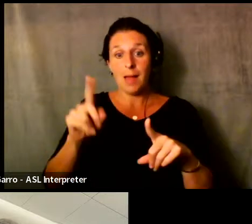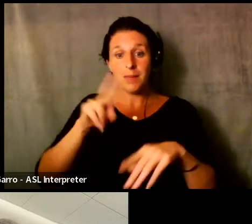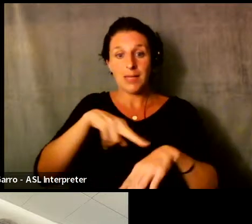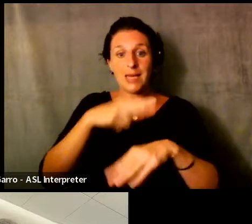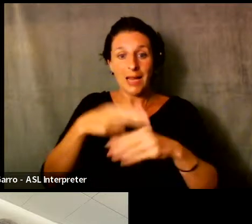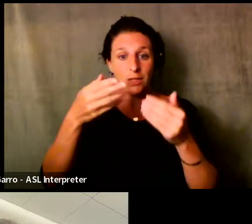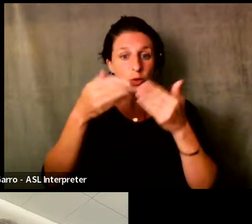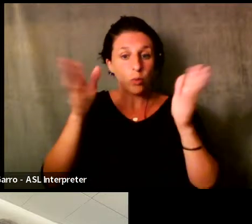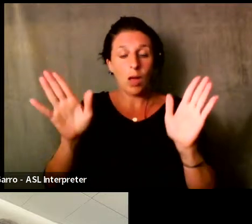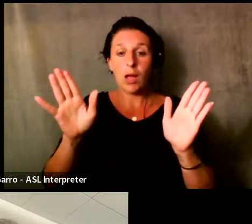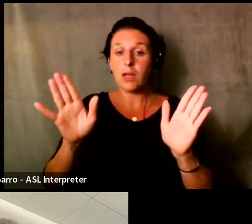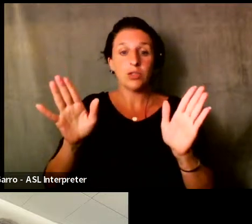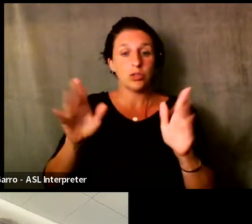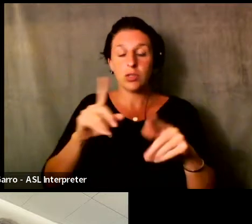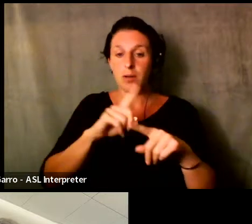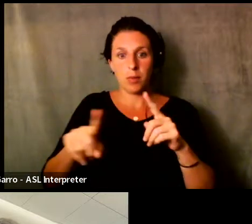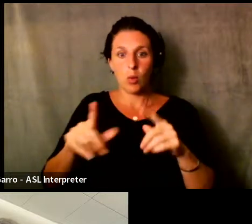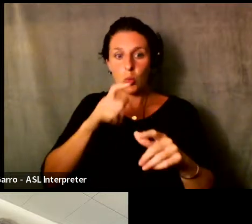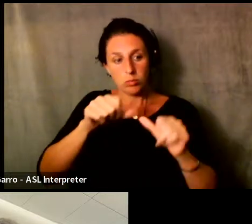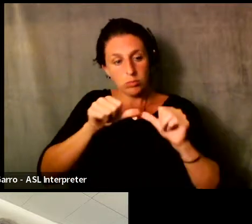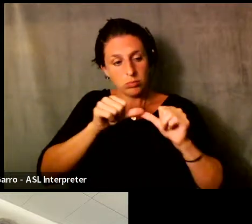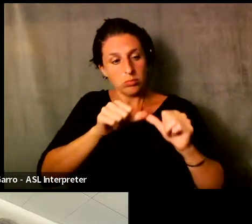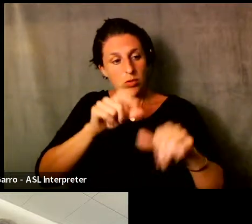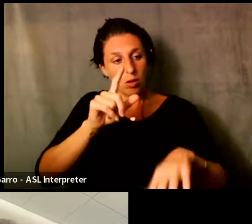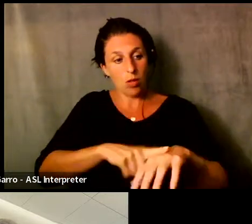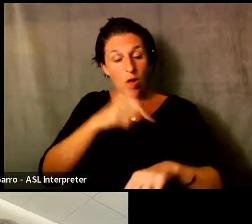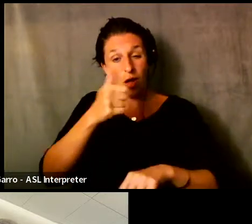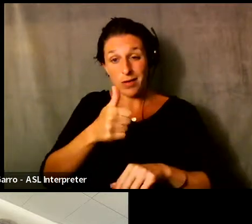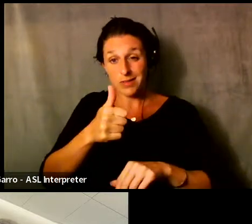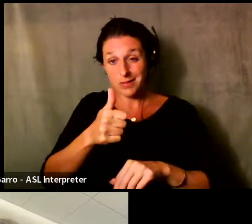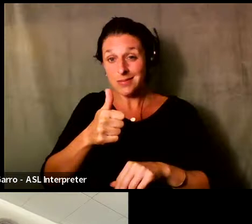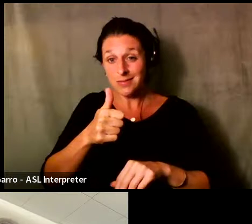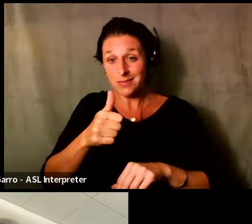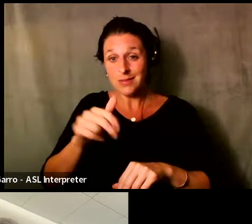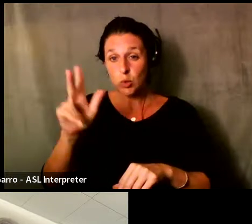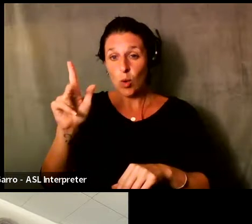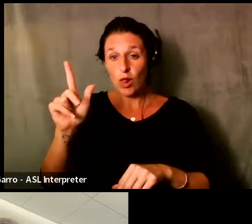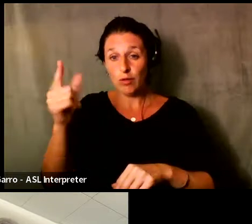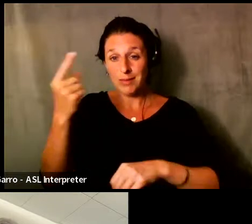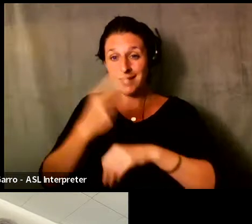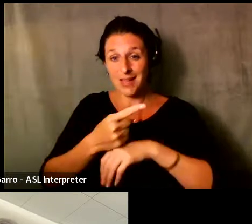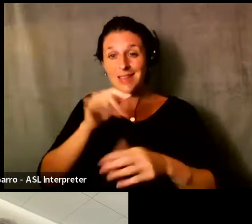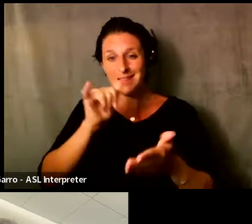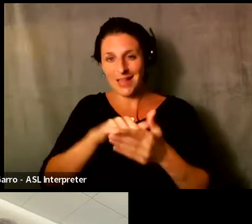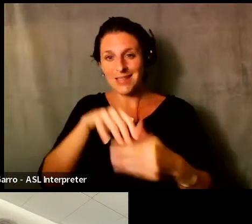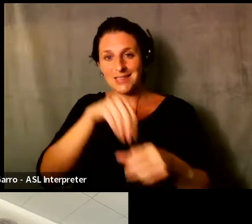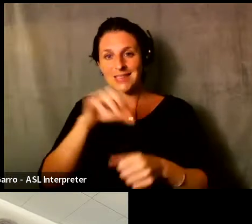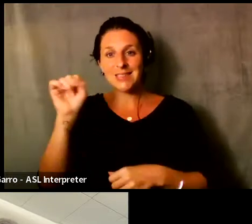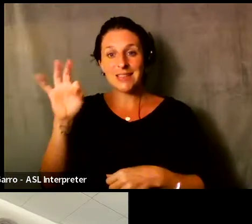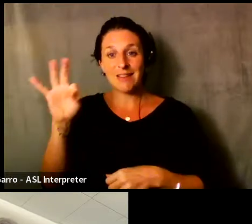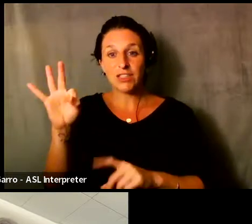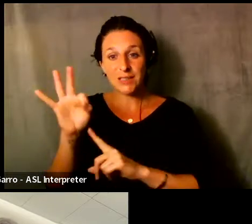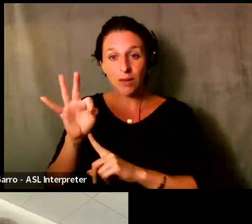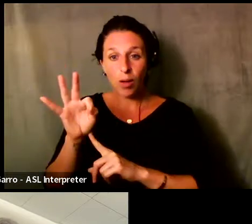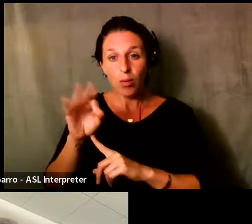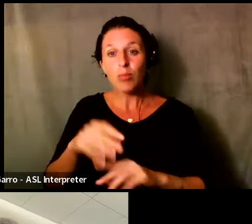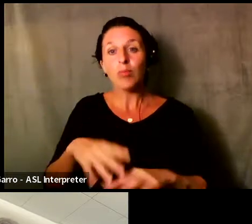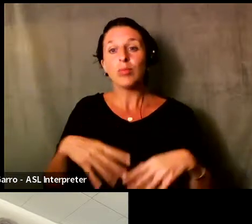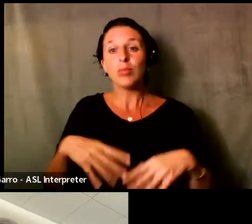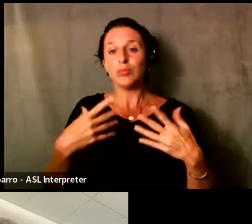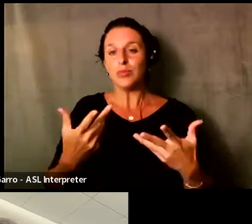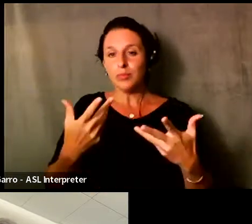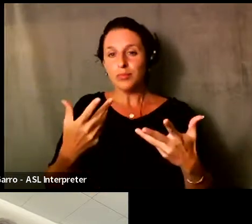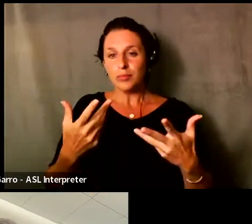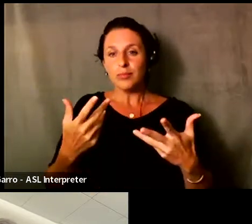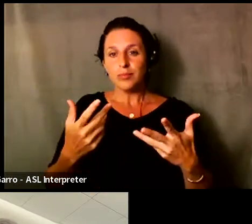one that stood the longest, which was 23 days, was the one in San Francisco. And so